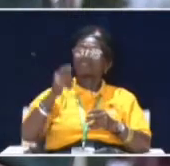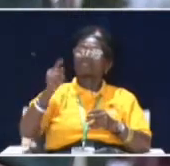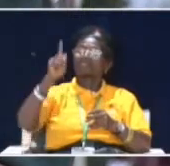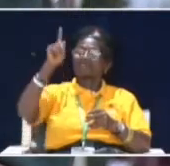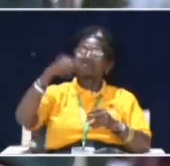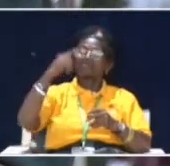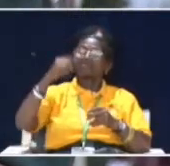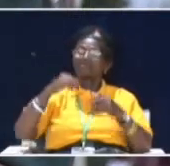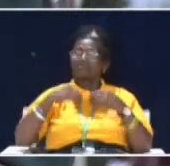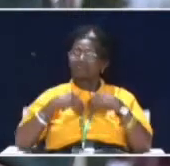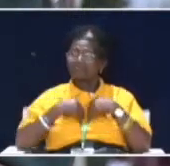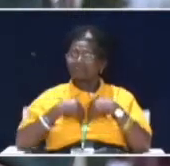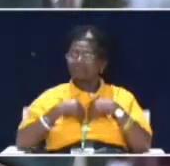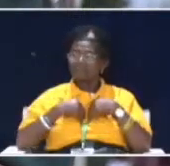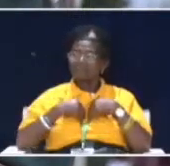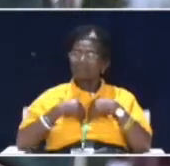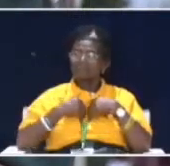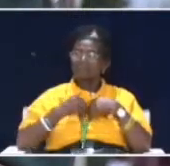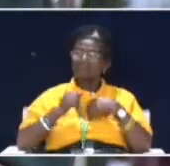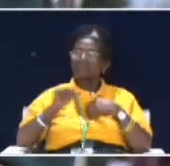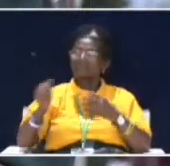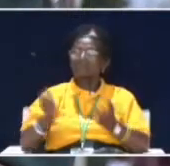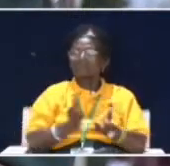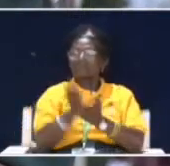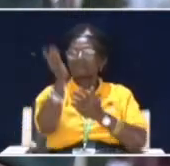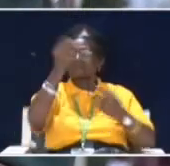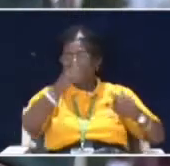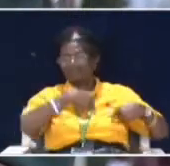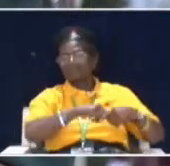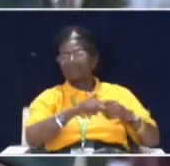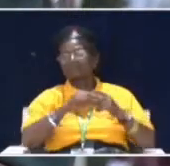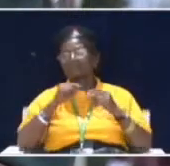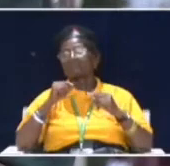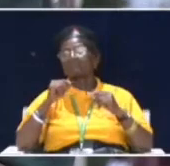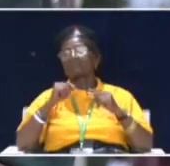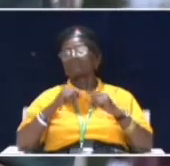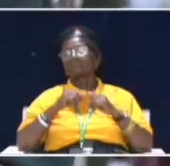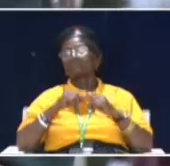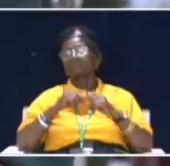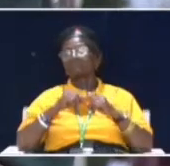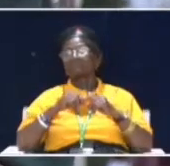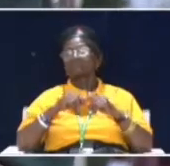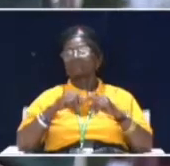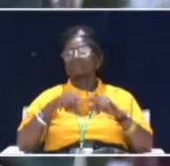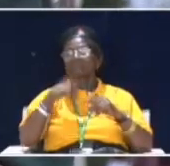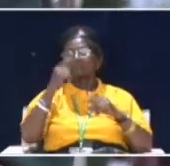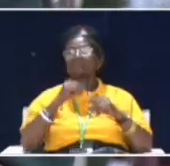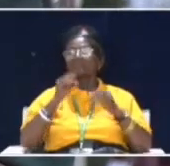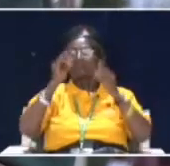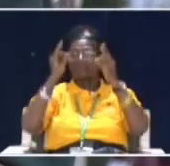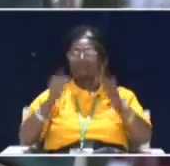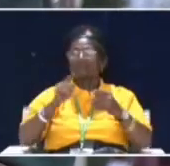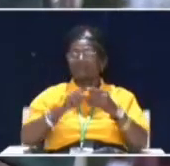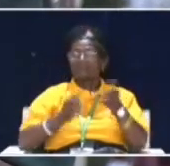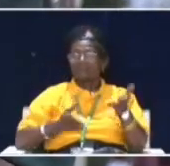has a correct heart. Eni ti o ni okan pipe. Who is determined to serve God. Eni to